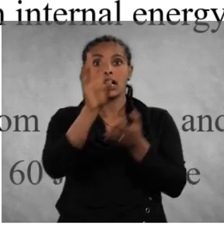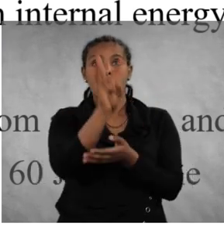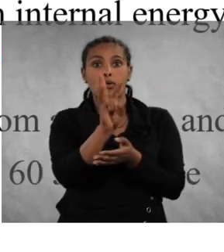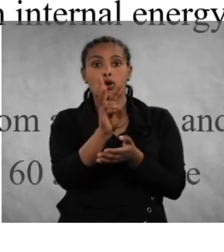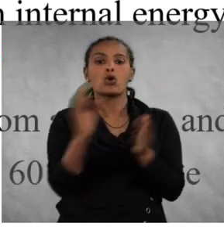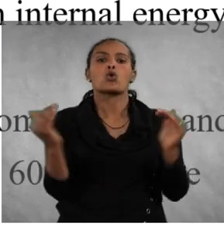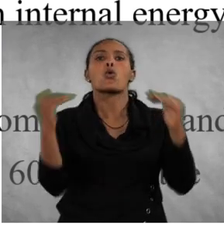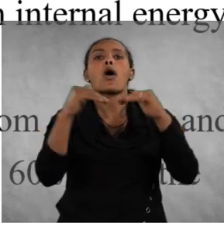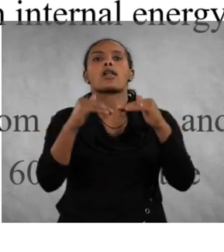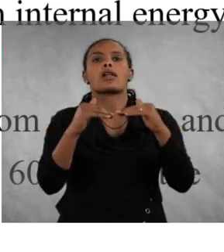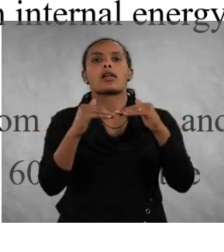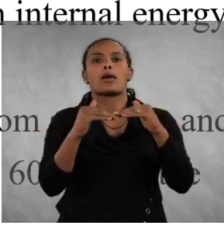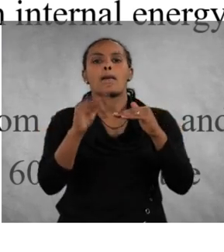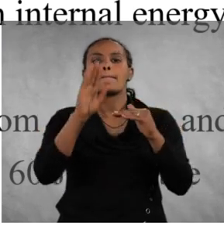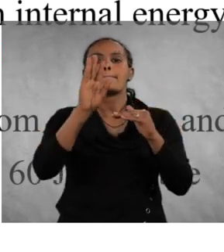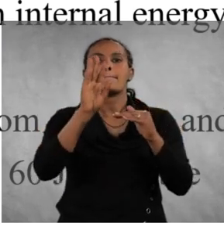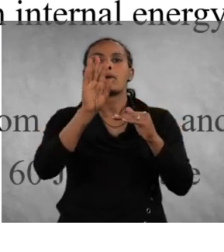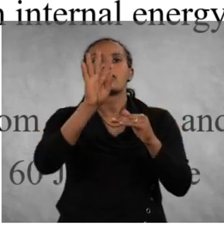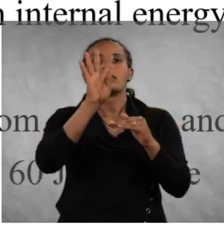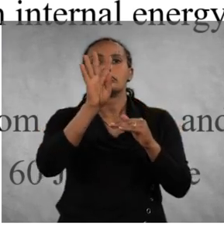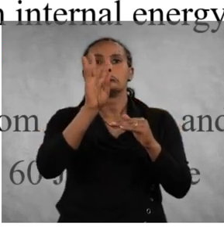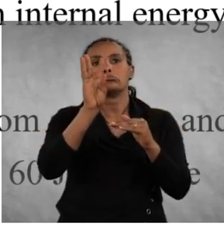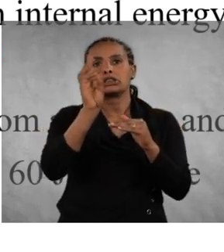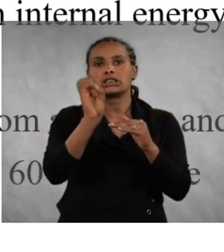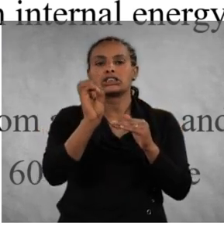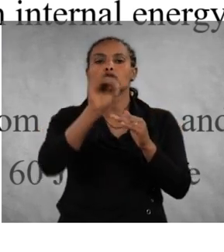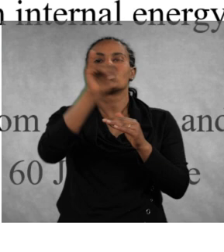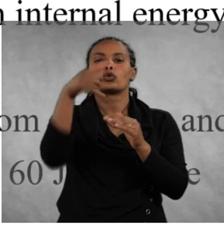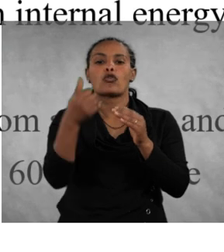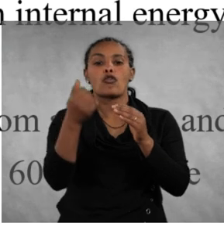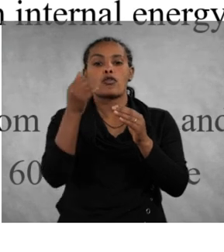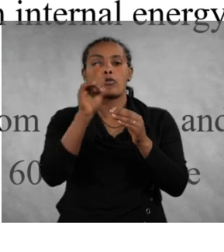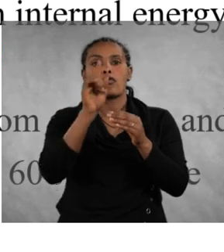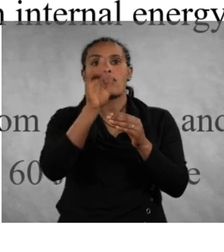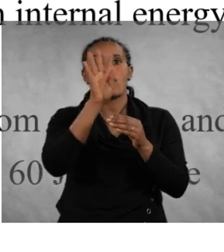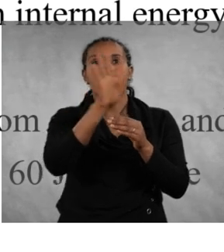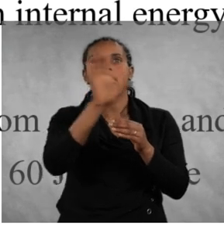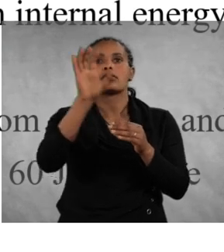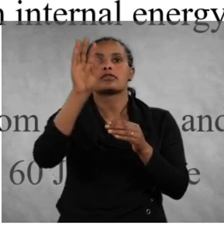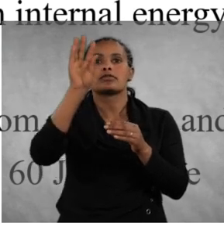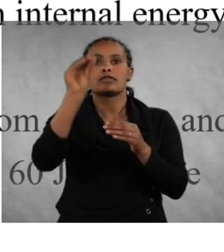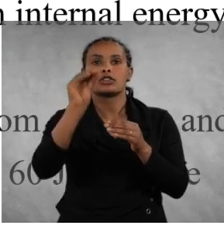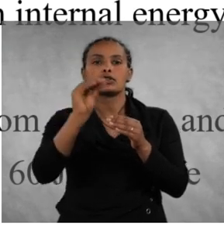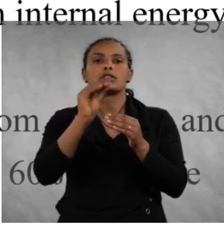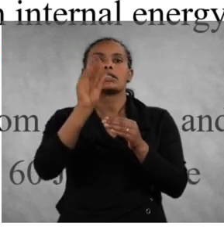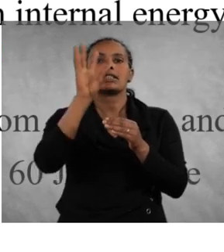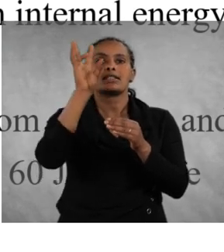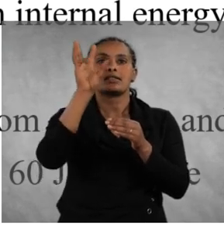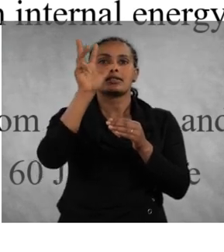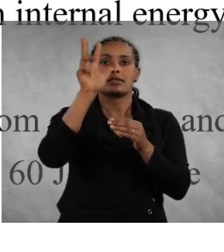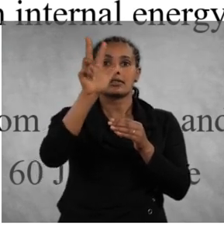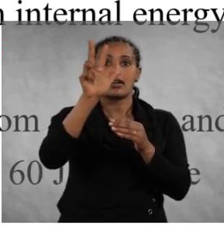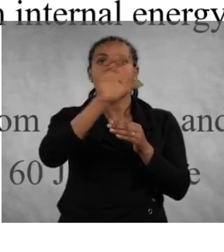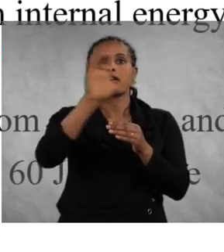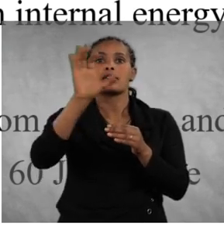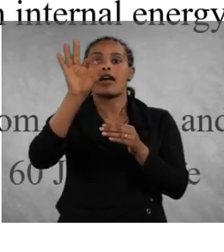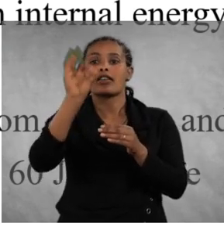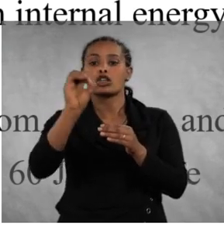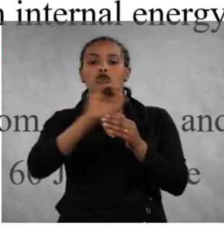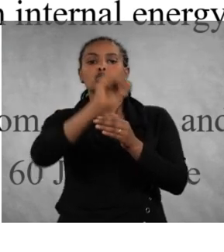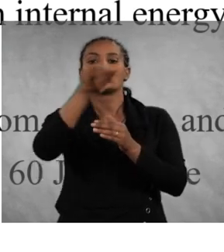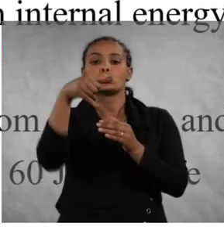W equal minus 60 joule plus 450 joule is 390 joule